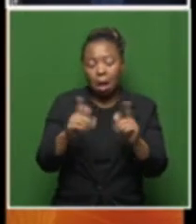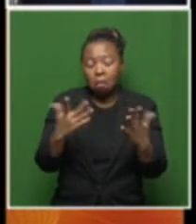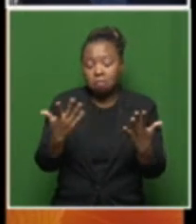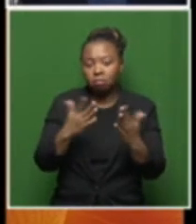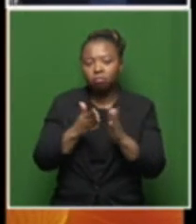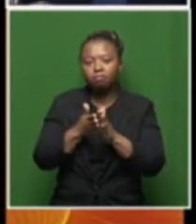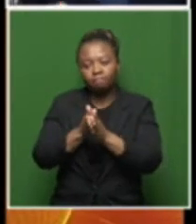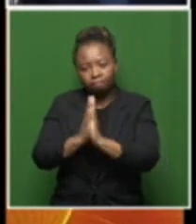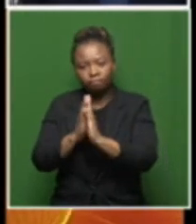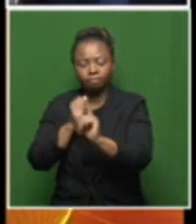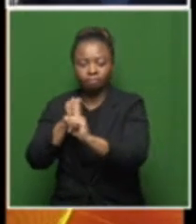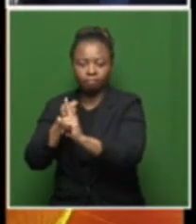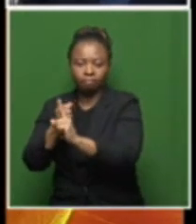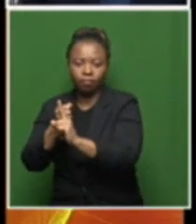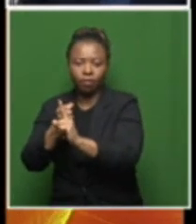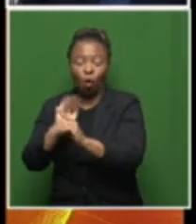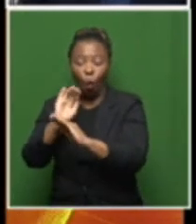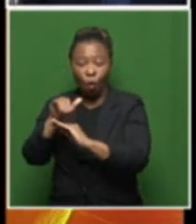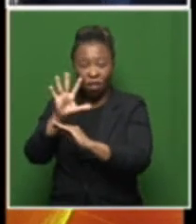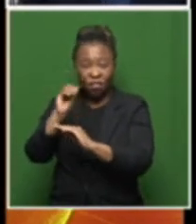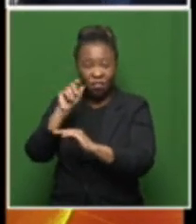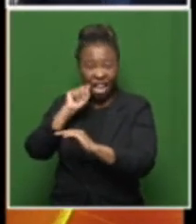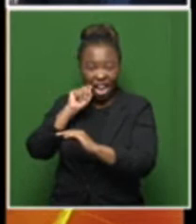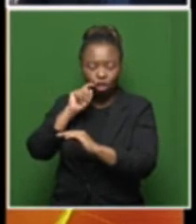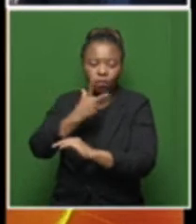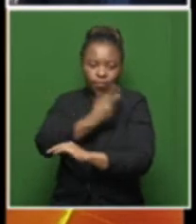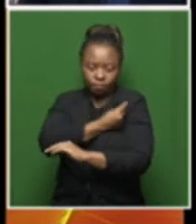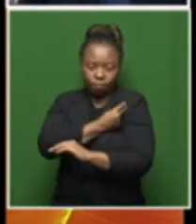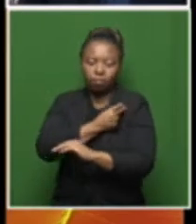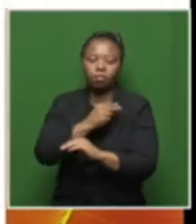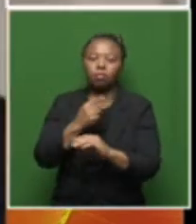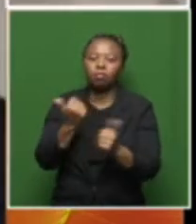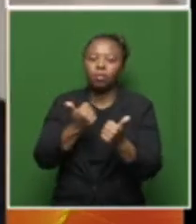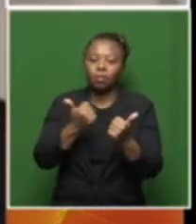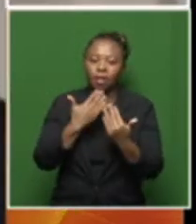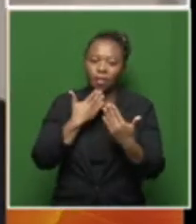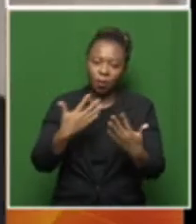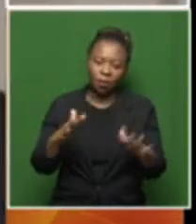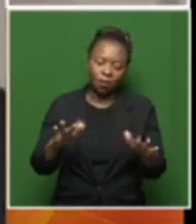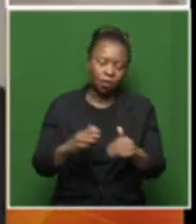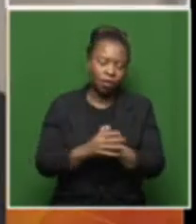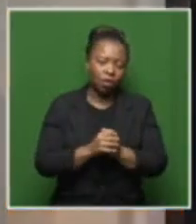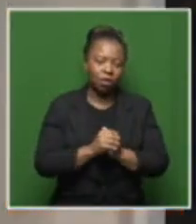50 to be registered and vaccinated. Thank you very much.